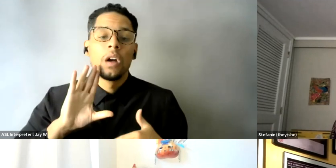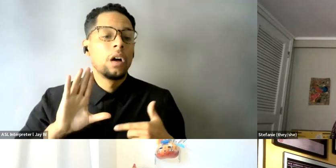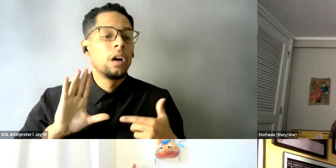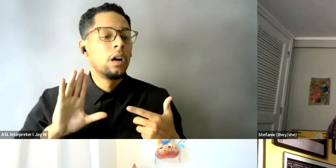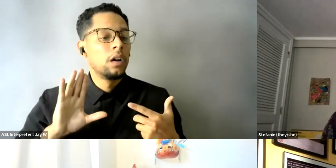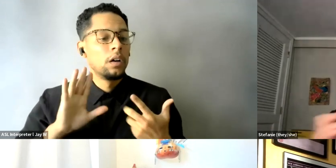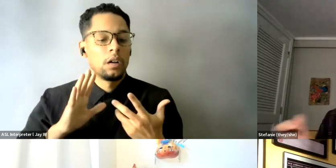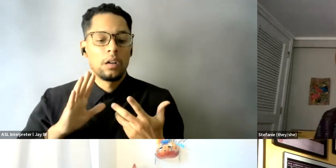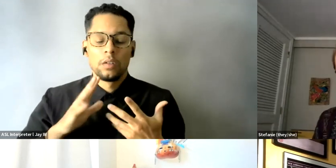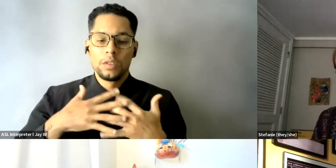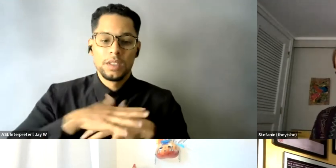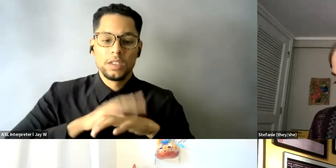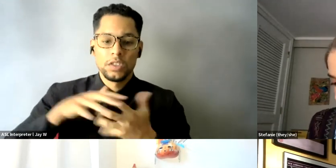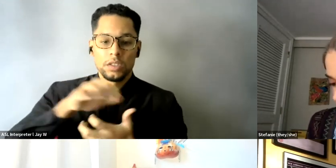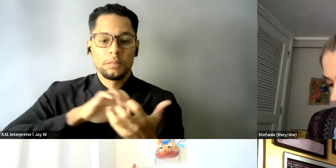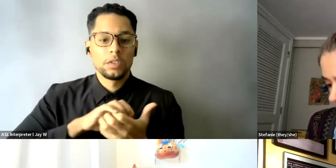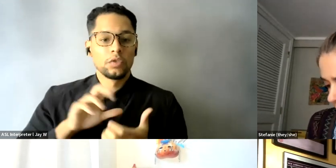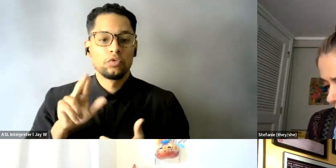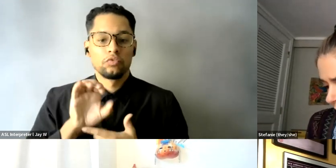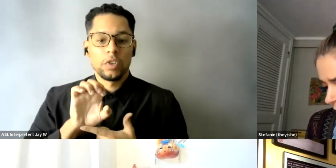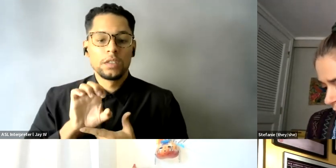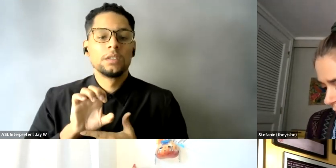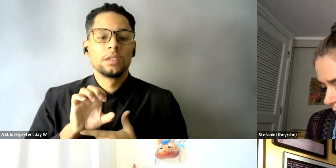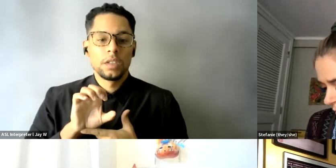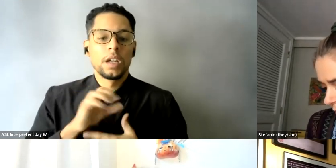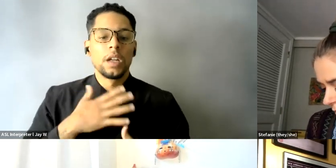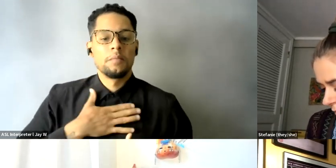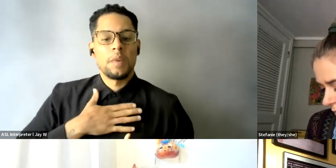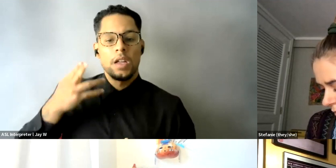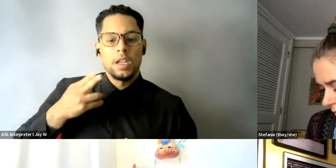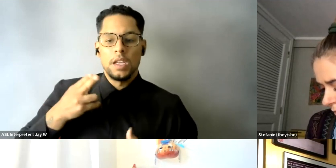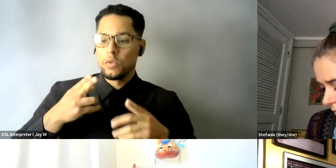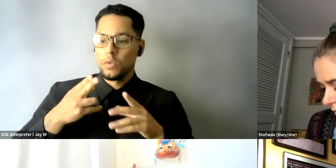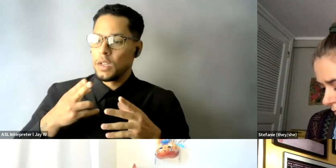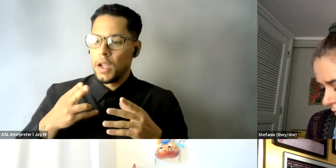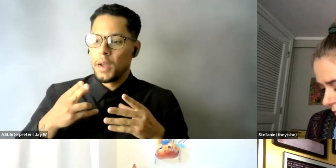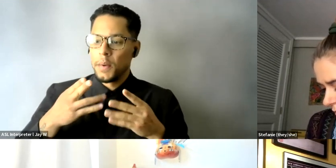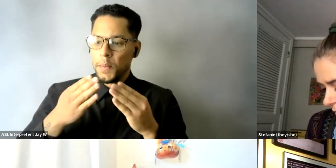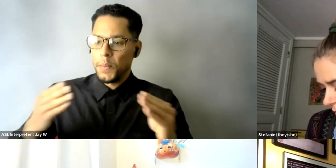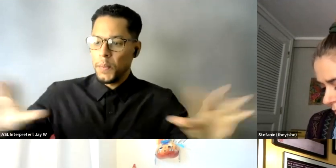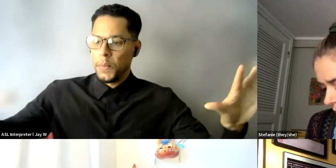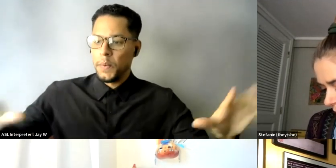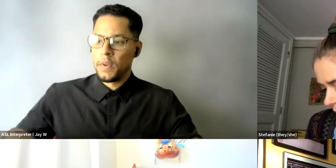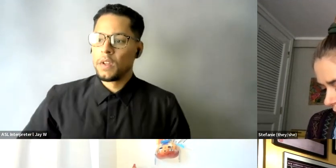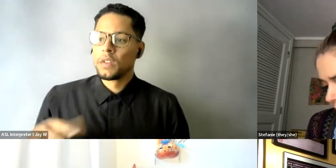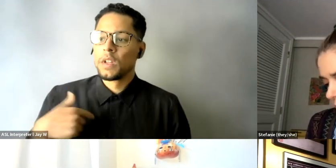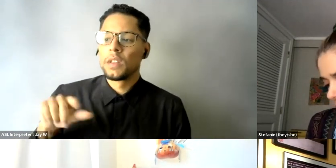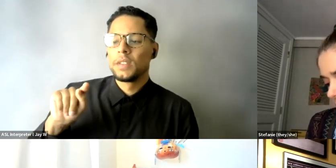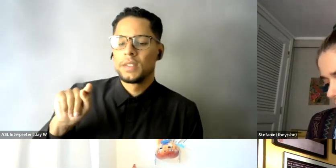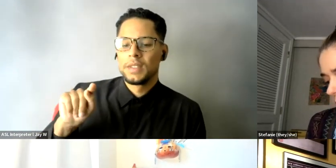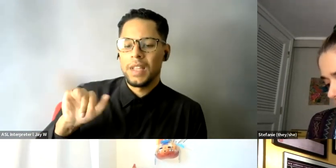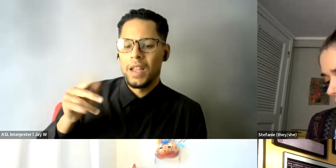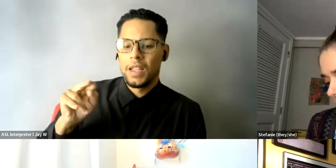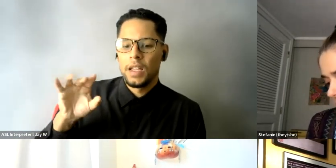who's had their indigenous lineages in many ways disappeared, because when thinking about the Taino, we've been thought of as extinct and talked about in that